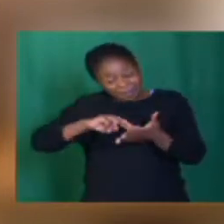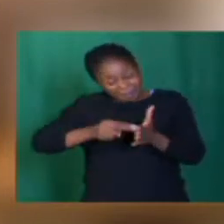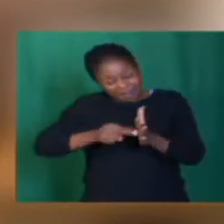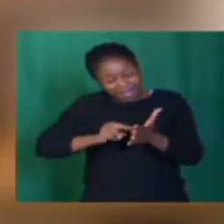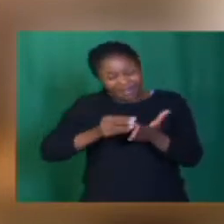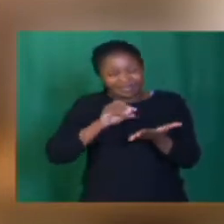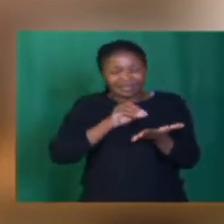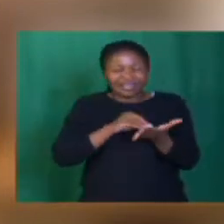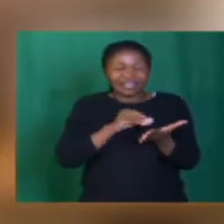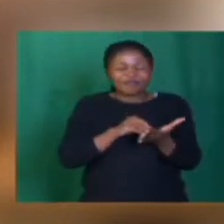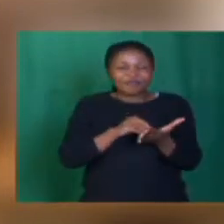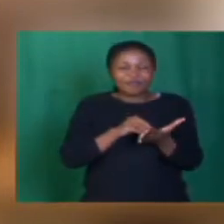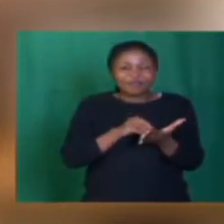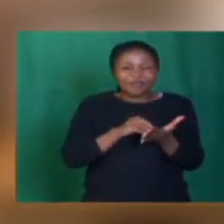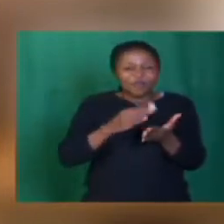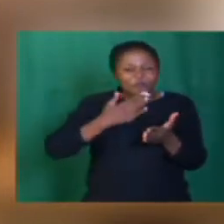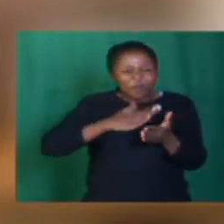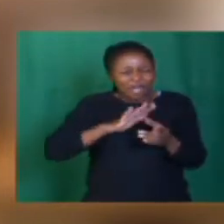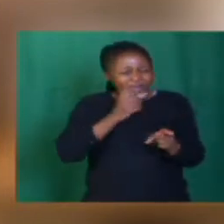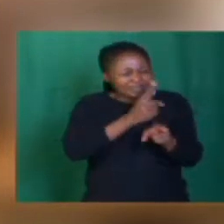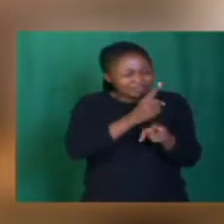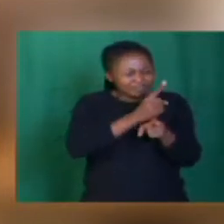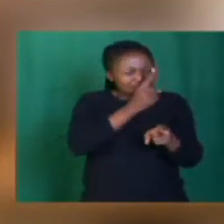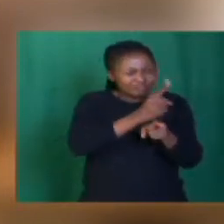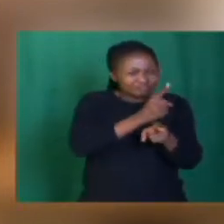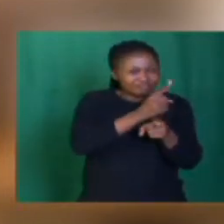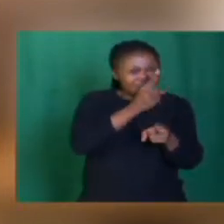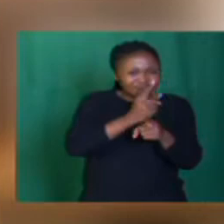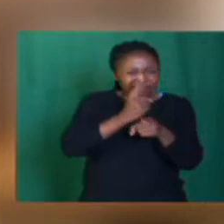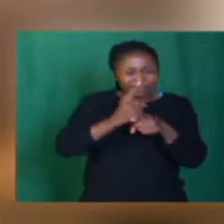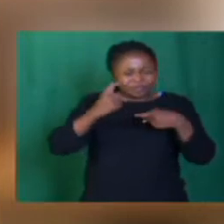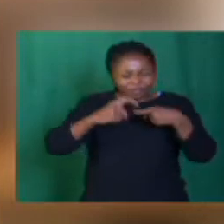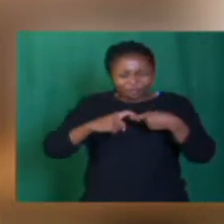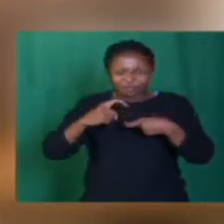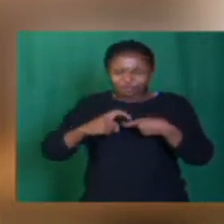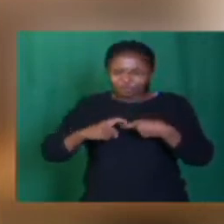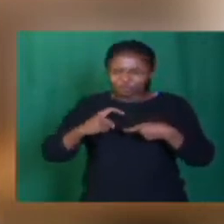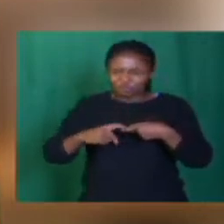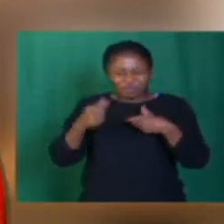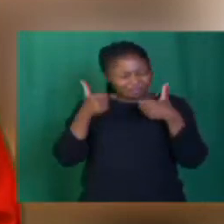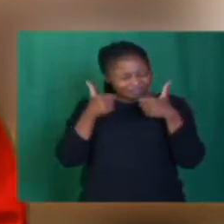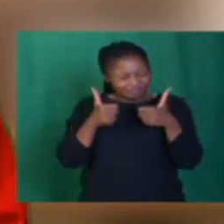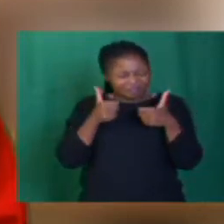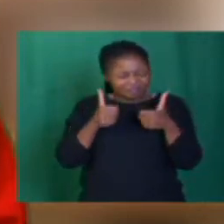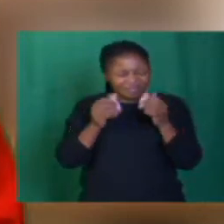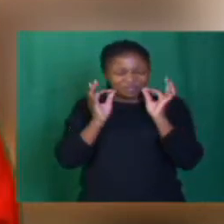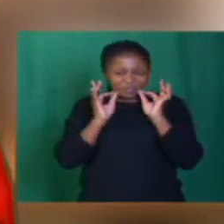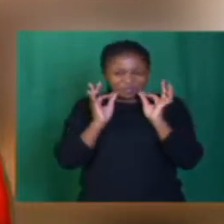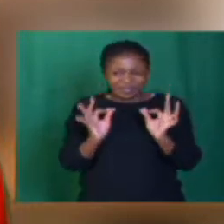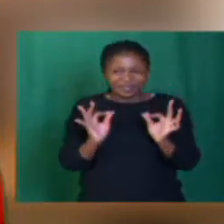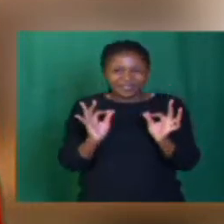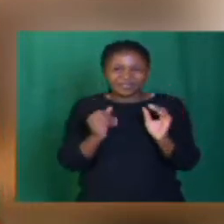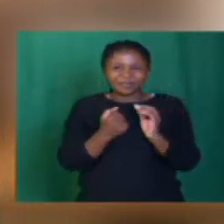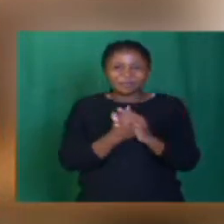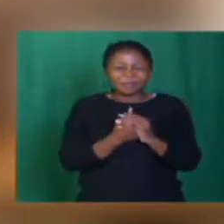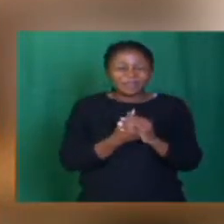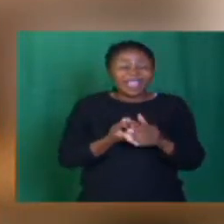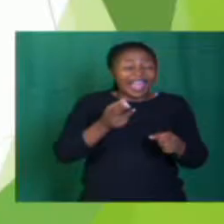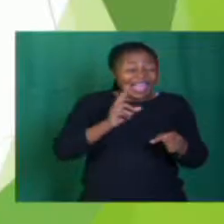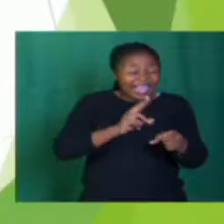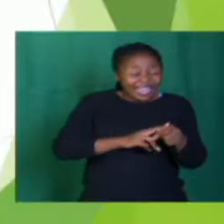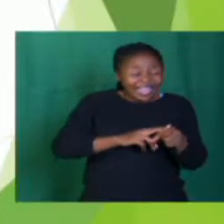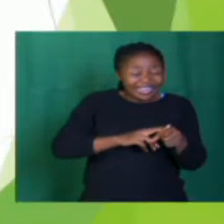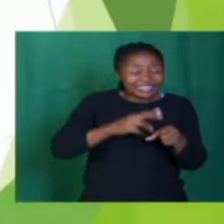It flows, it is coherent, the synergy in what you are saying. Another reminder, connect